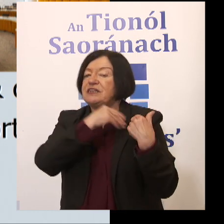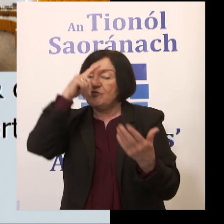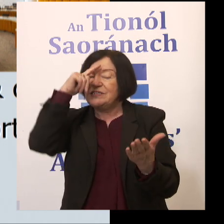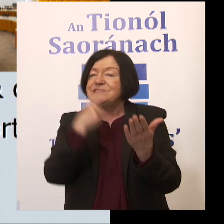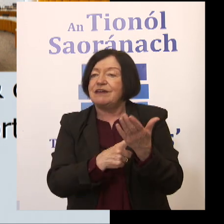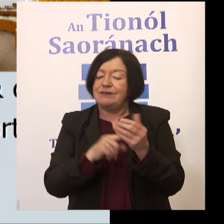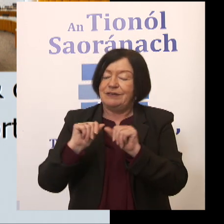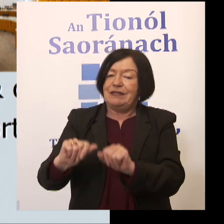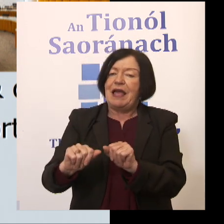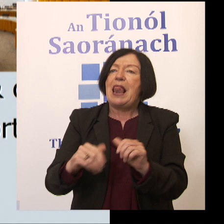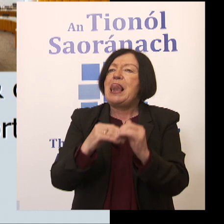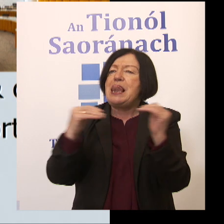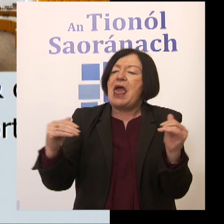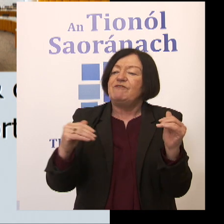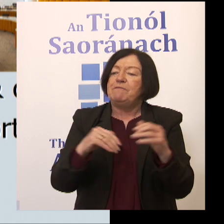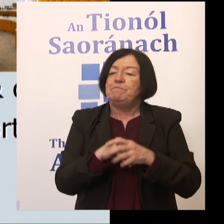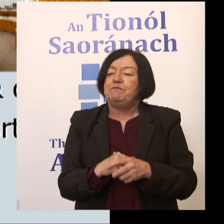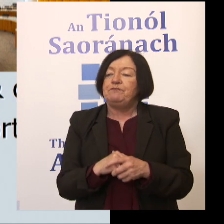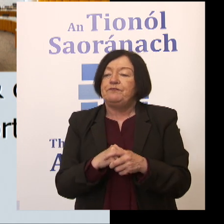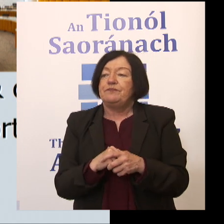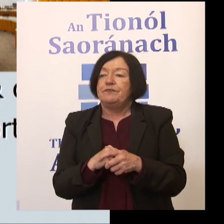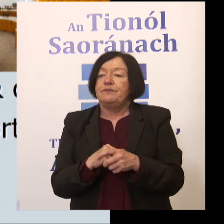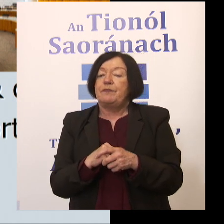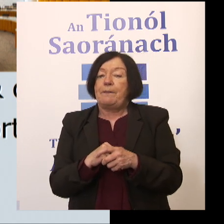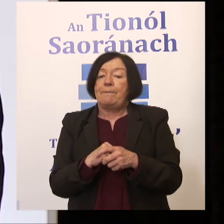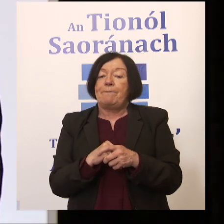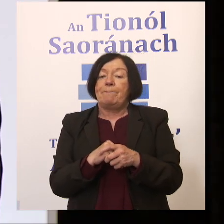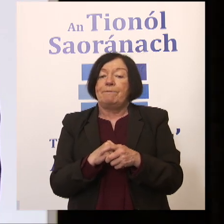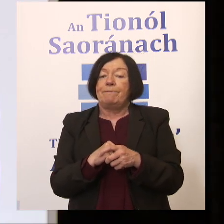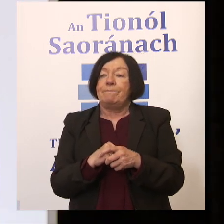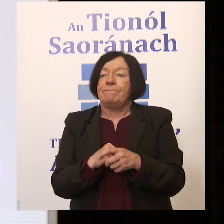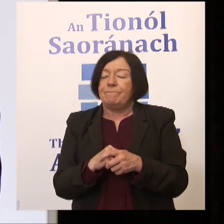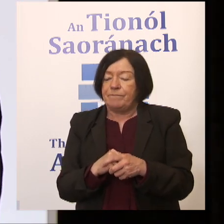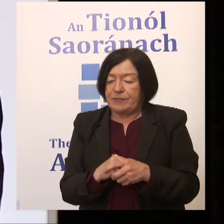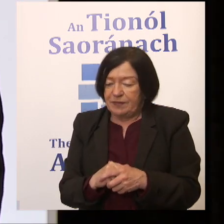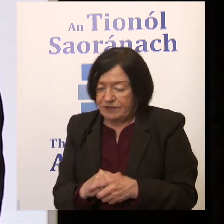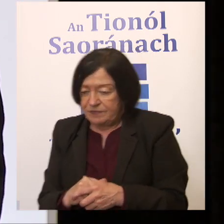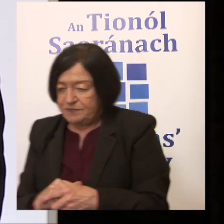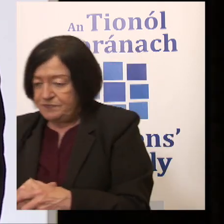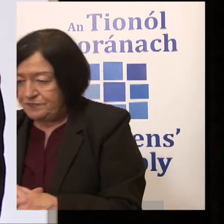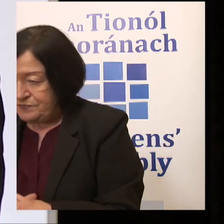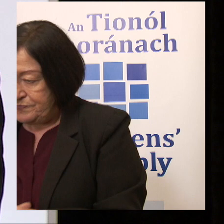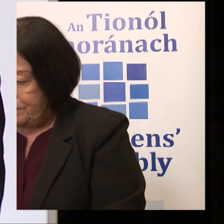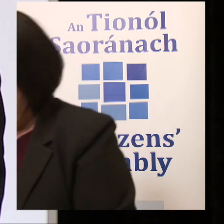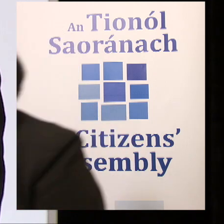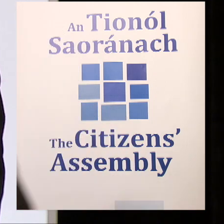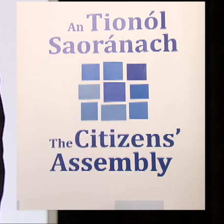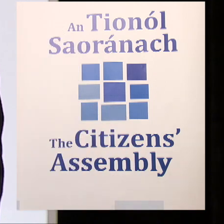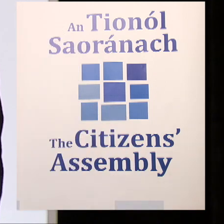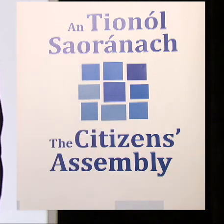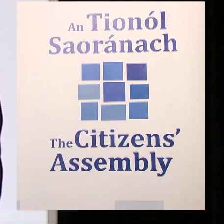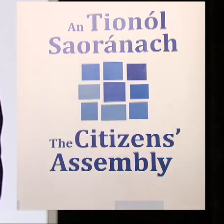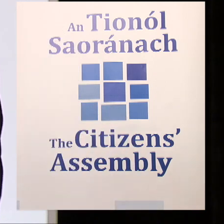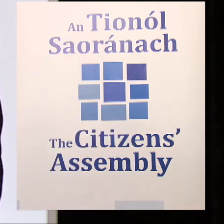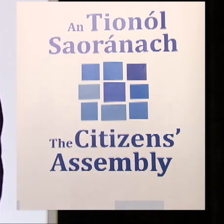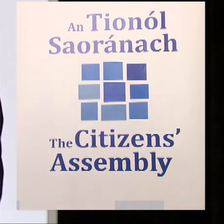at that more local level. So I've just tried to capture, I suppose, some of the existing things